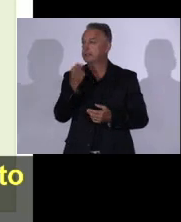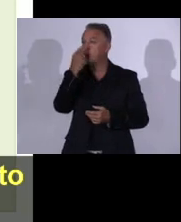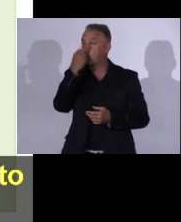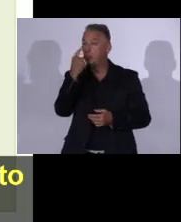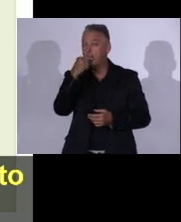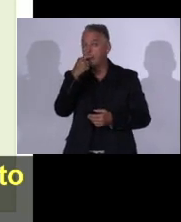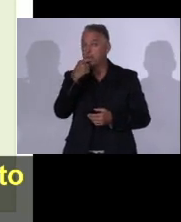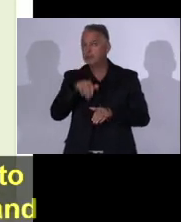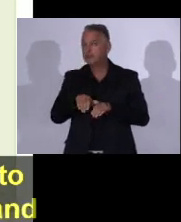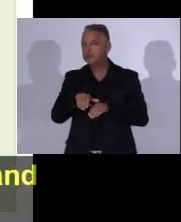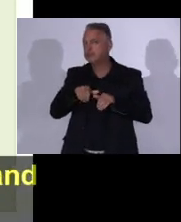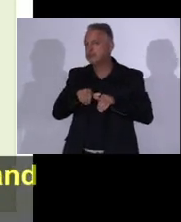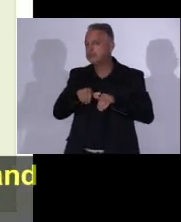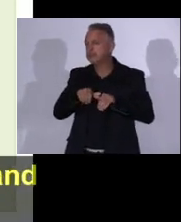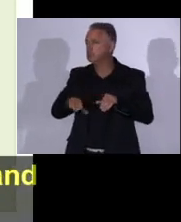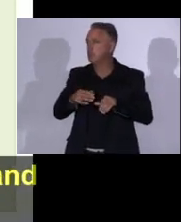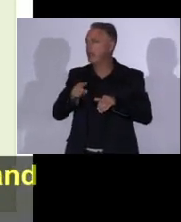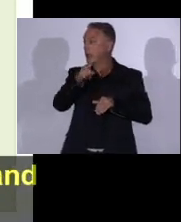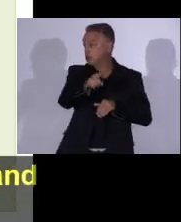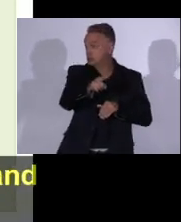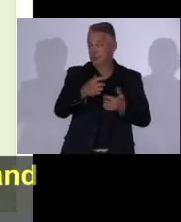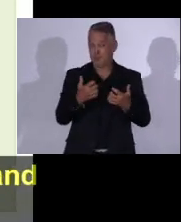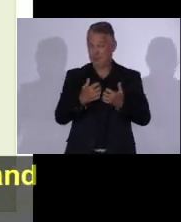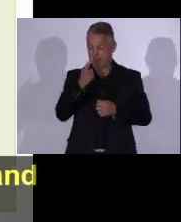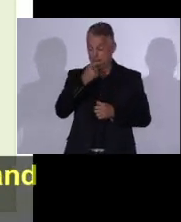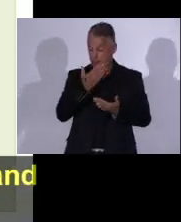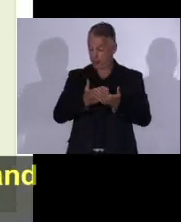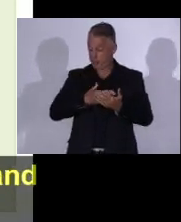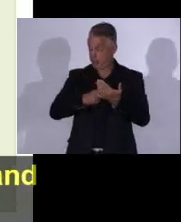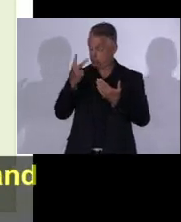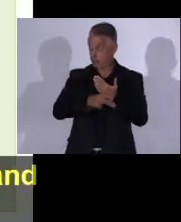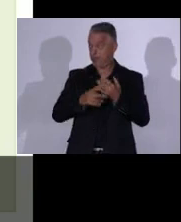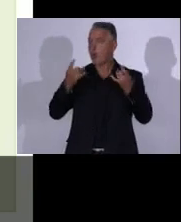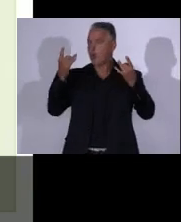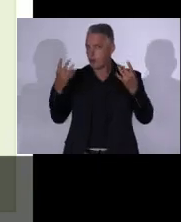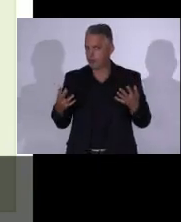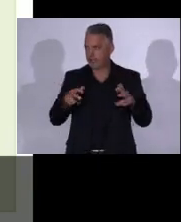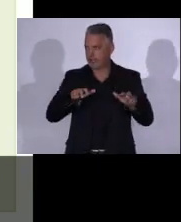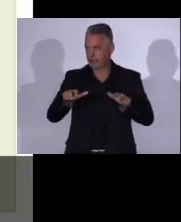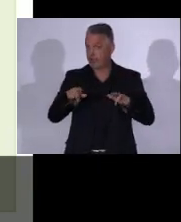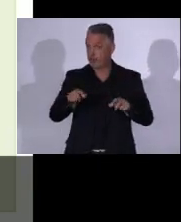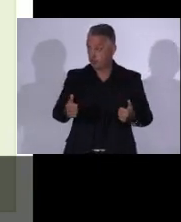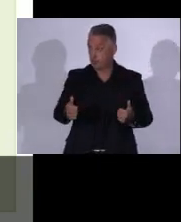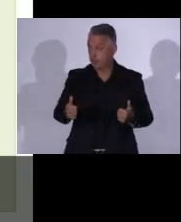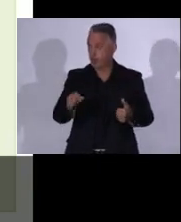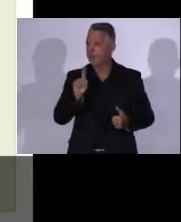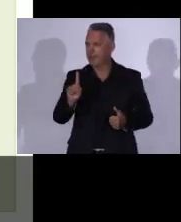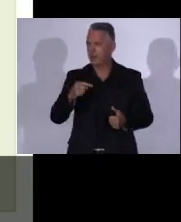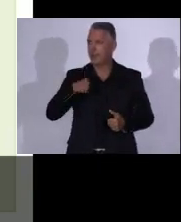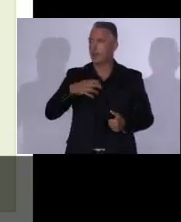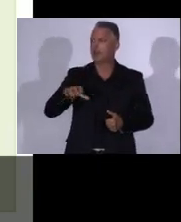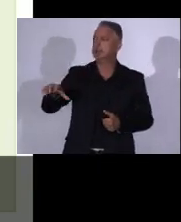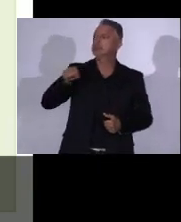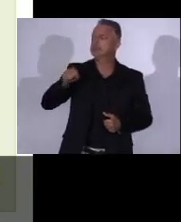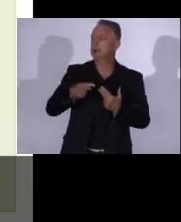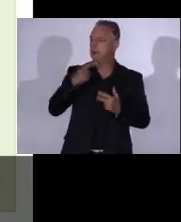houses. A lot of the people who come on these programs are already pretty active. So that's good, but it's not really what we're after.